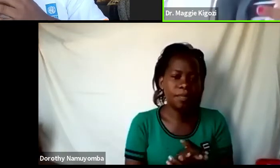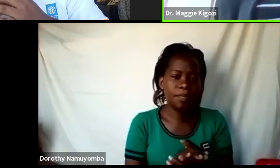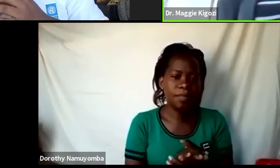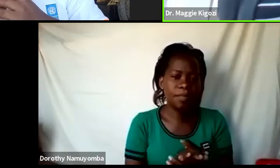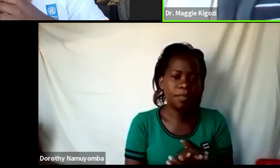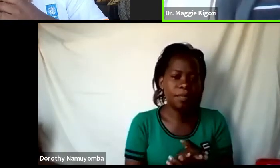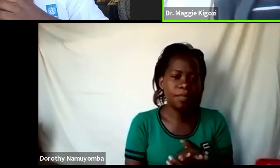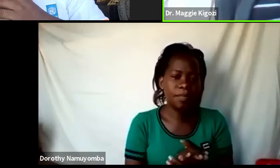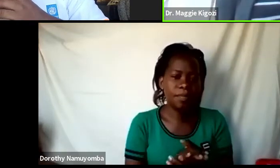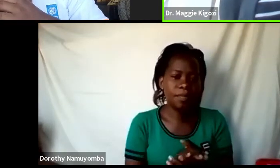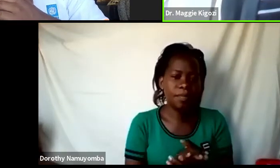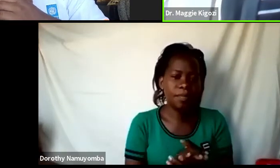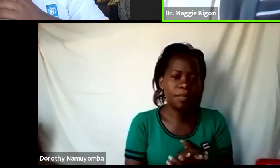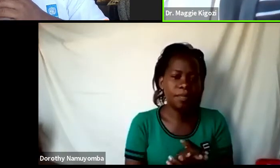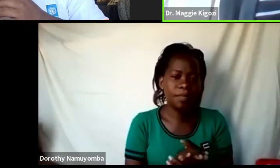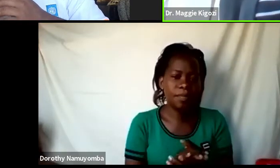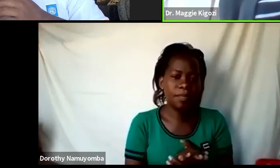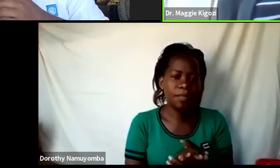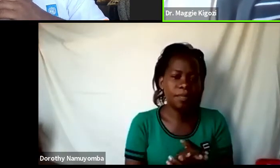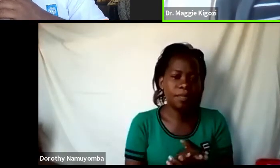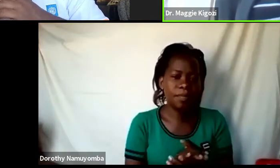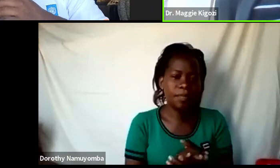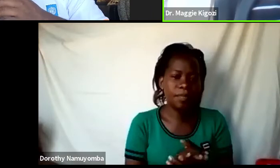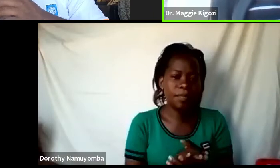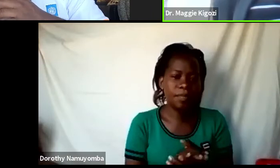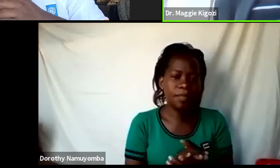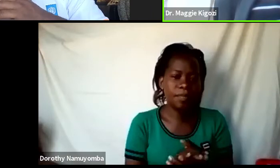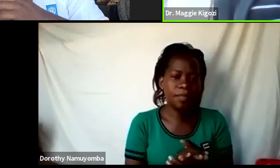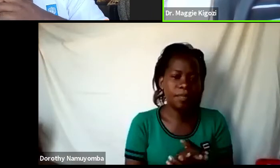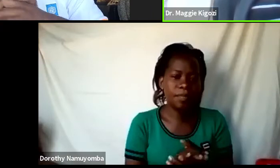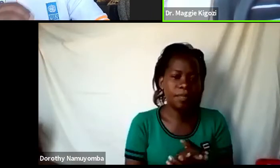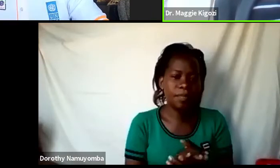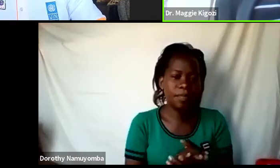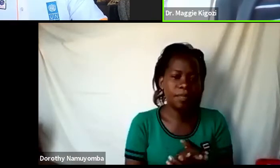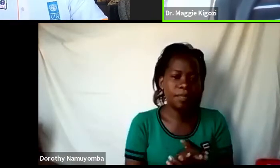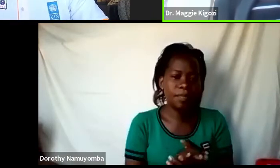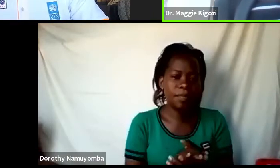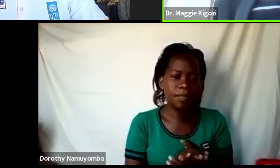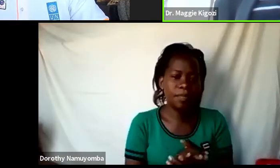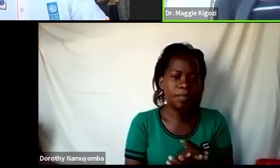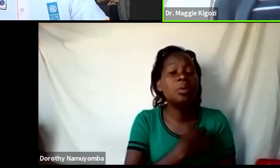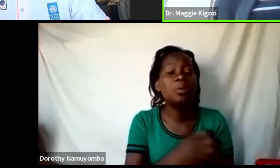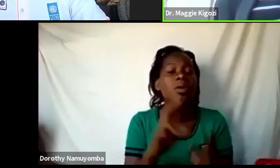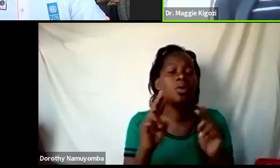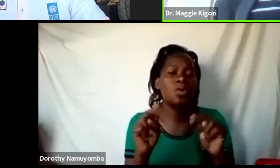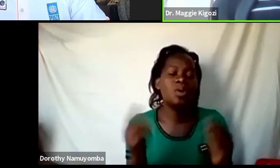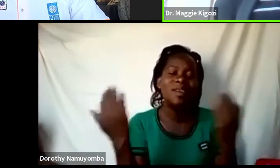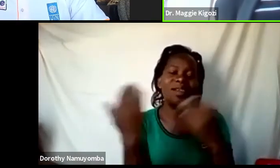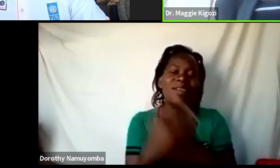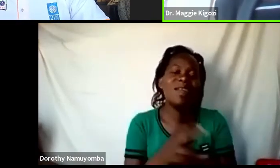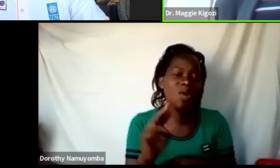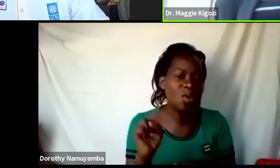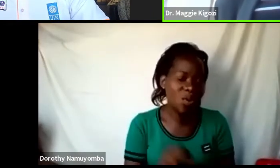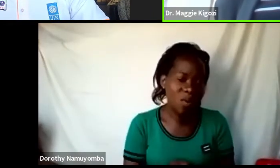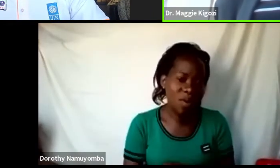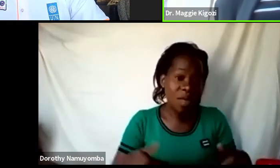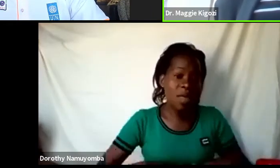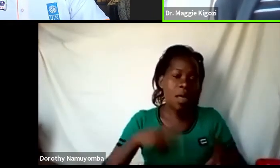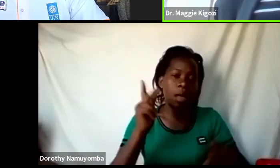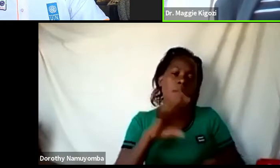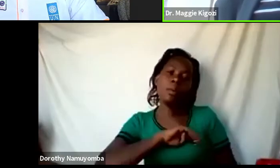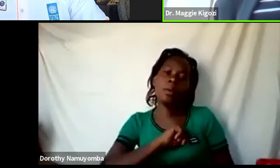you. So yes, don't expect to get rich overnight. The young people don't seem to have patience. You don't